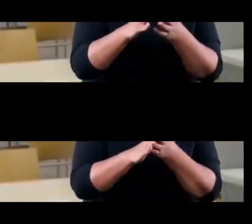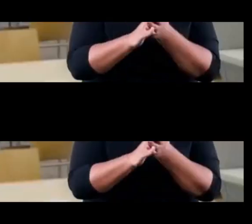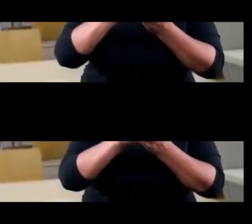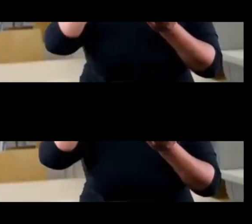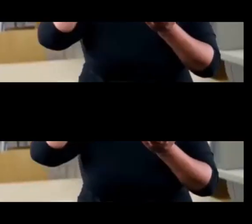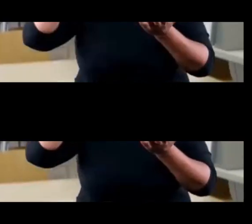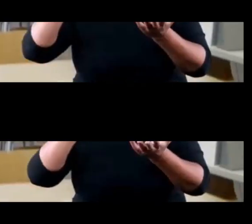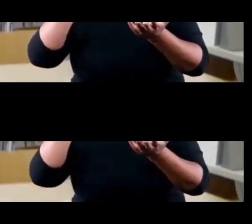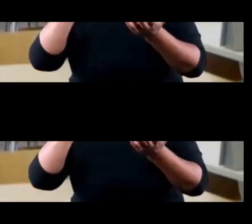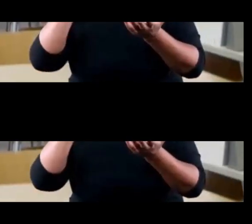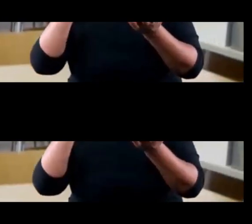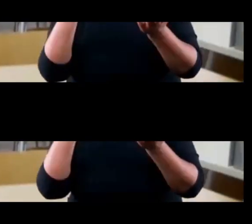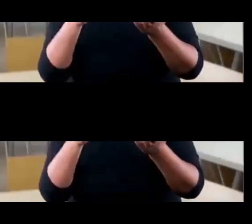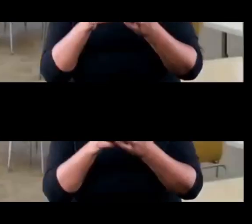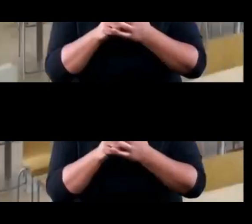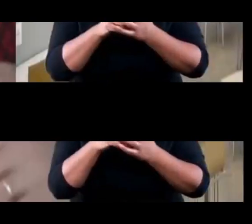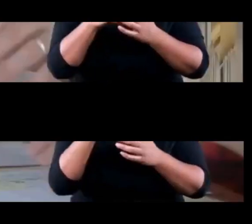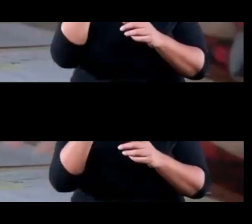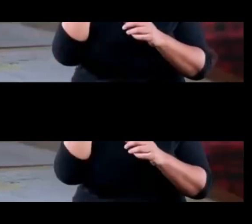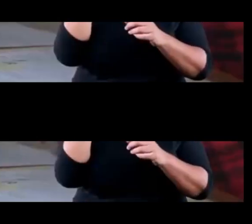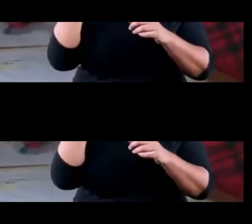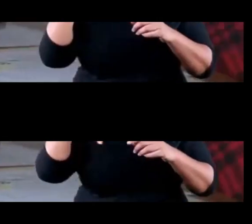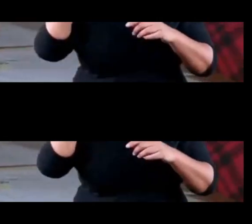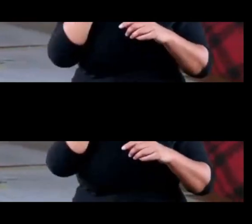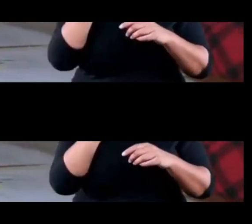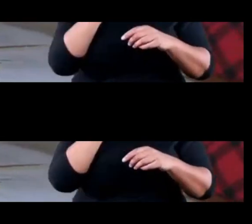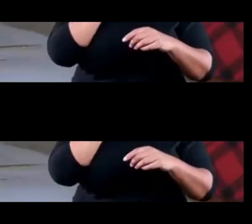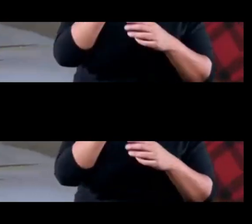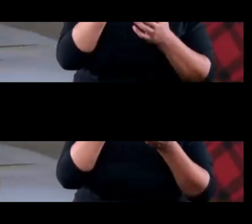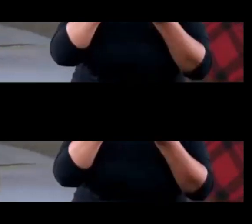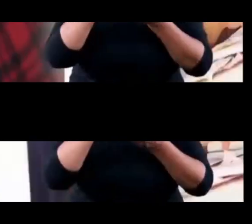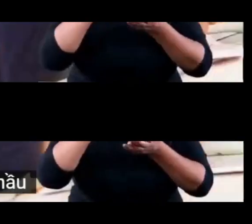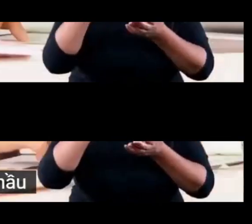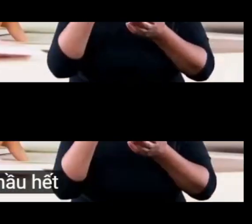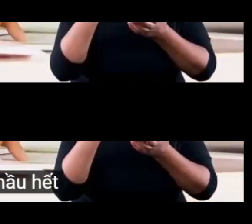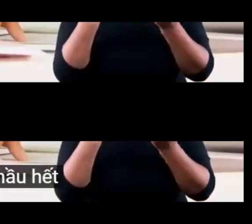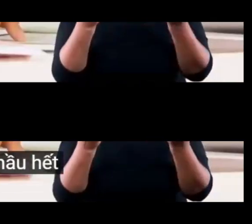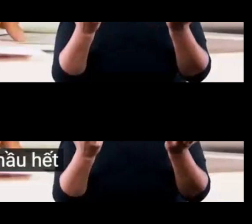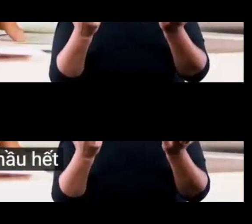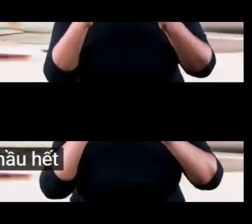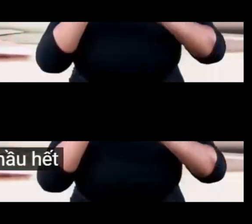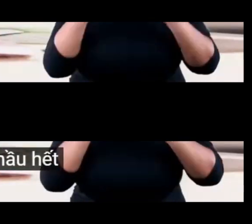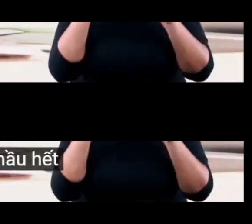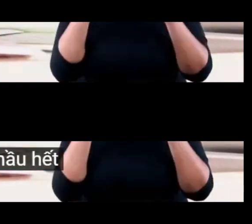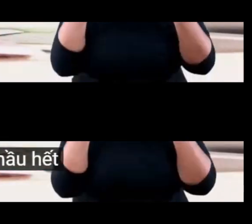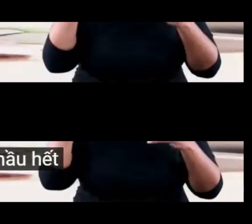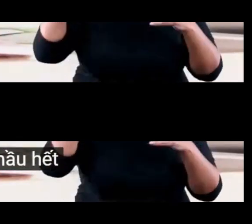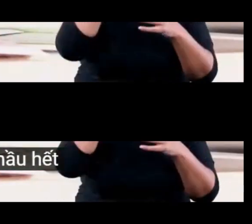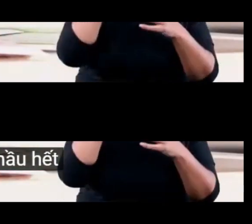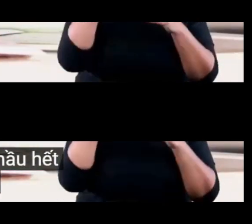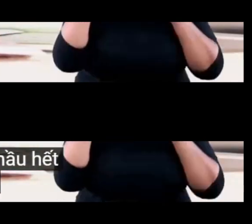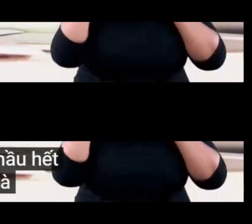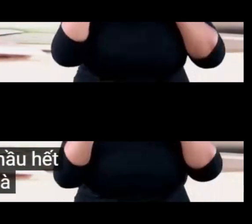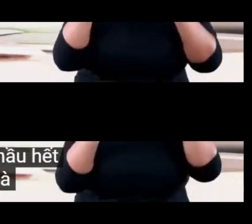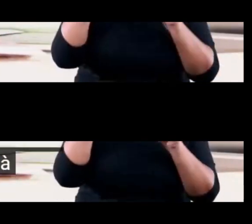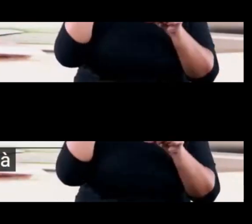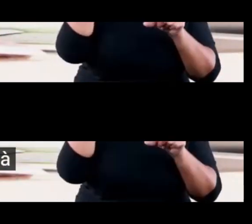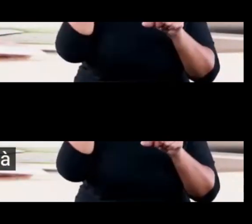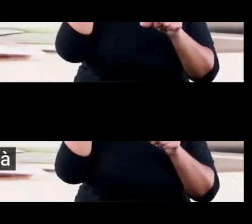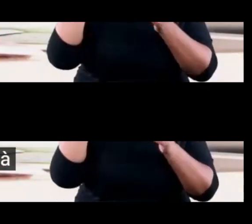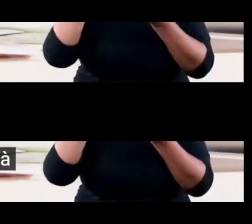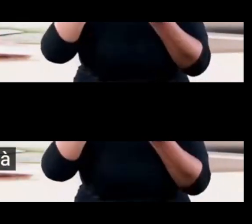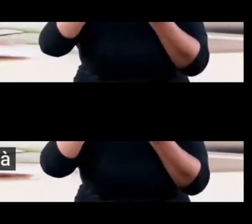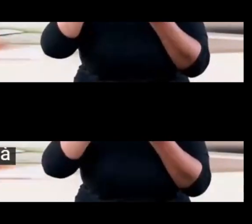and libraries. Not everyone likes paying taxes, but most people understand that some taxes are